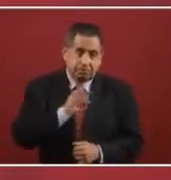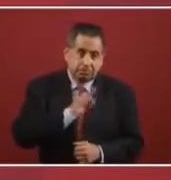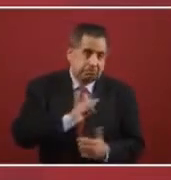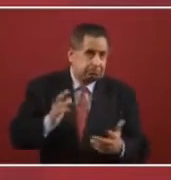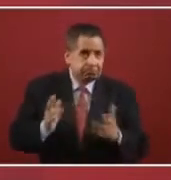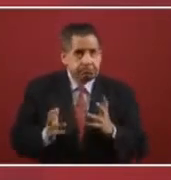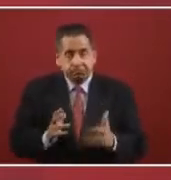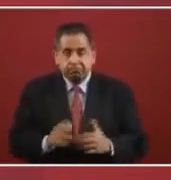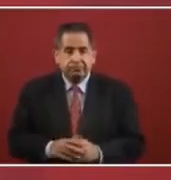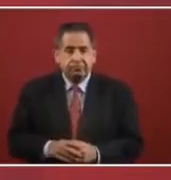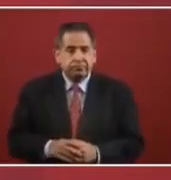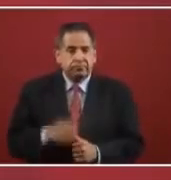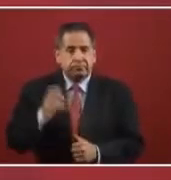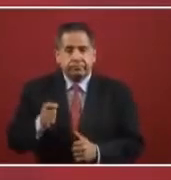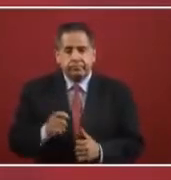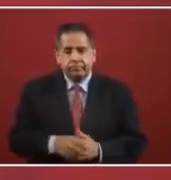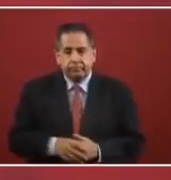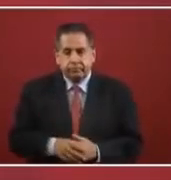can see